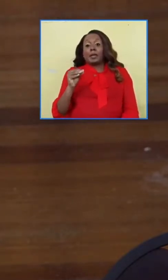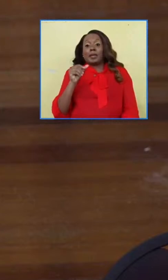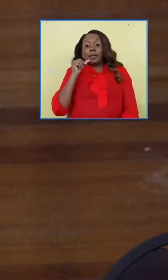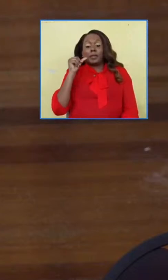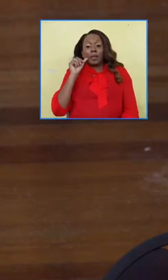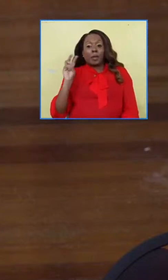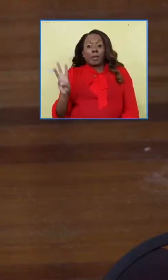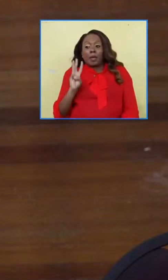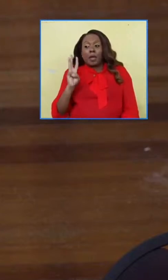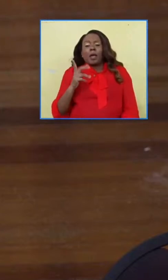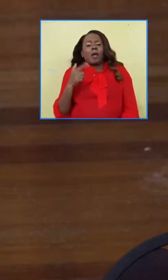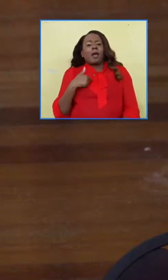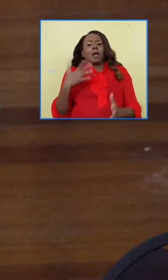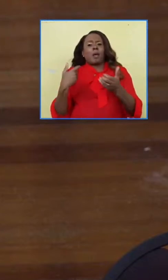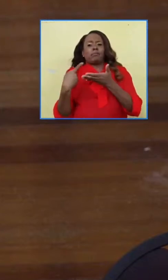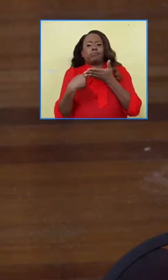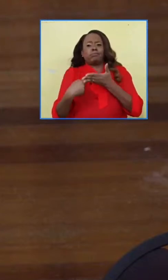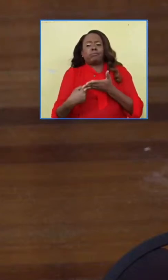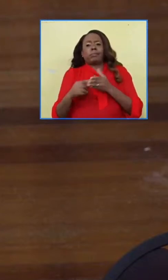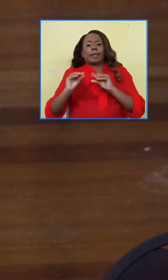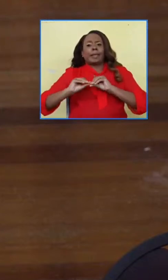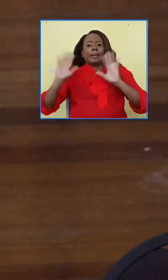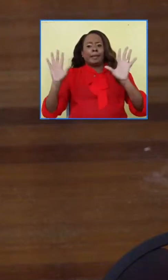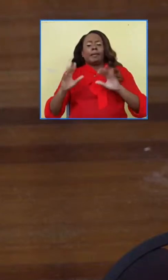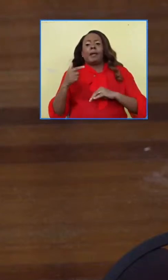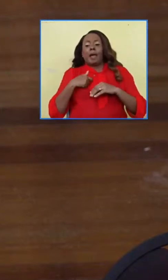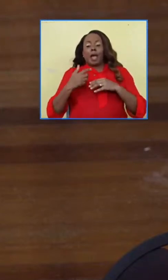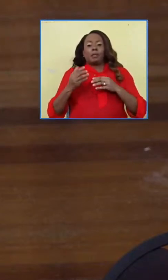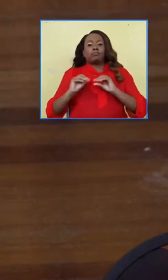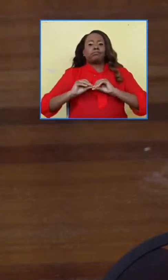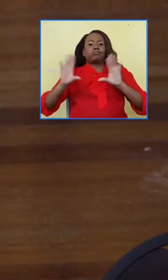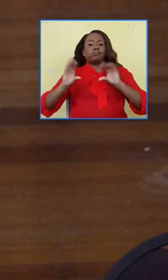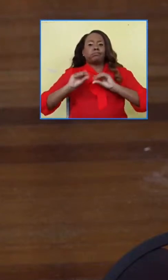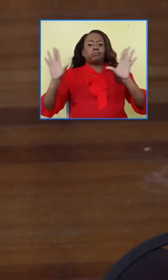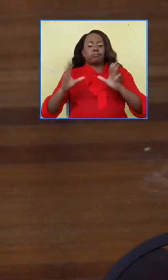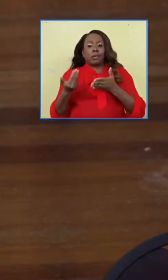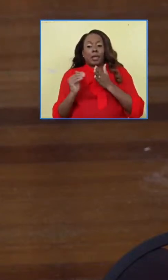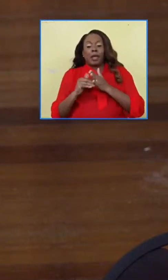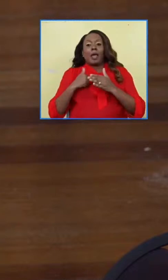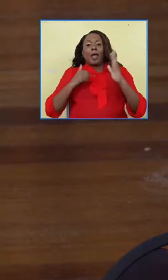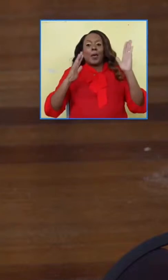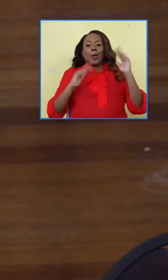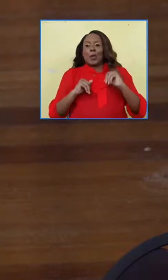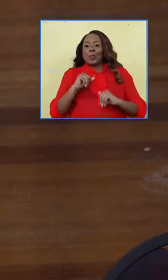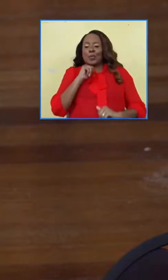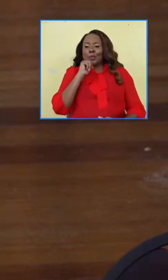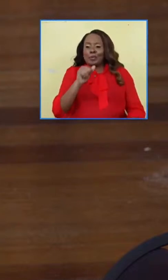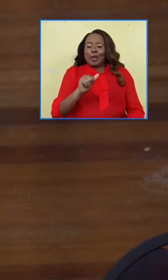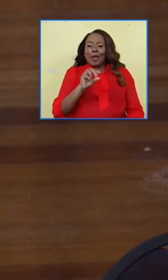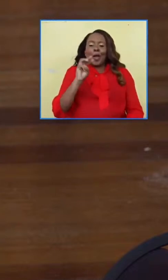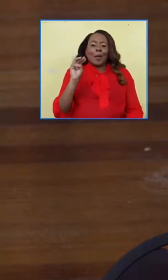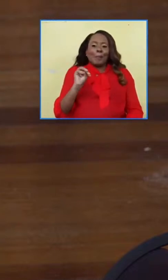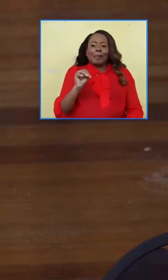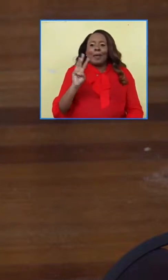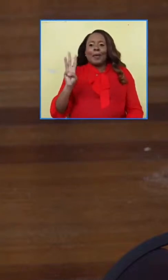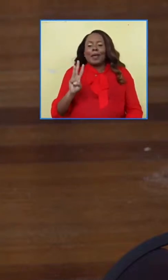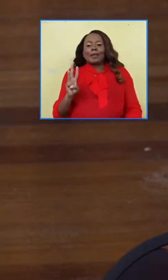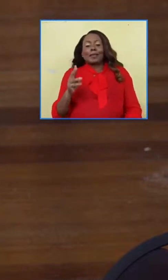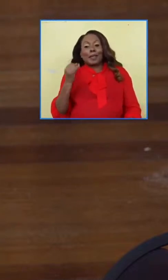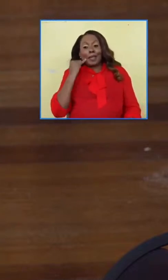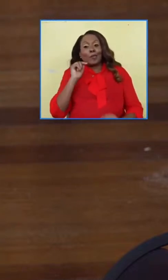really clear. So I'll do it again. I hope that you weren't at the last two town hall meetings, or this will bore you a little bit.